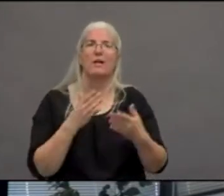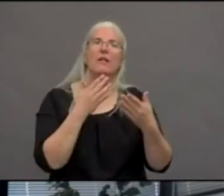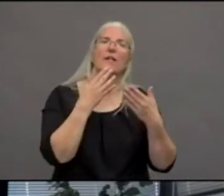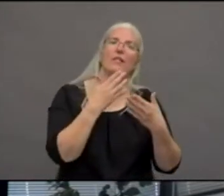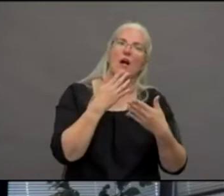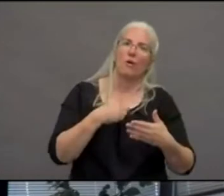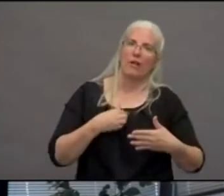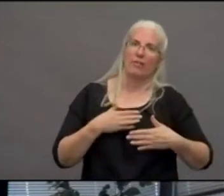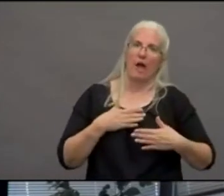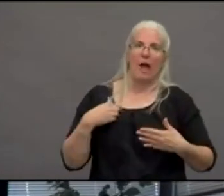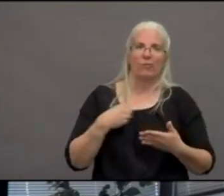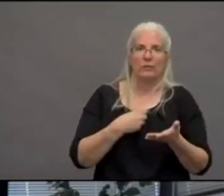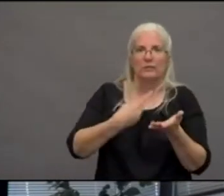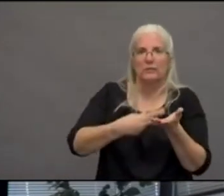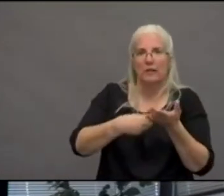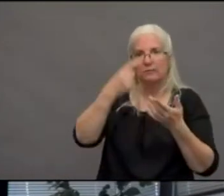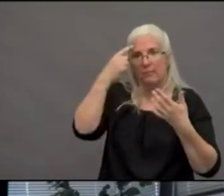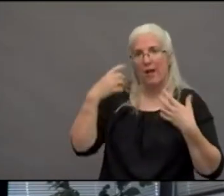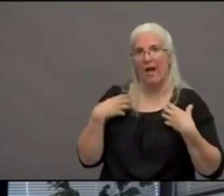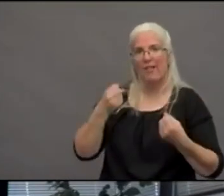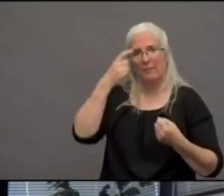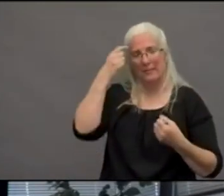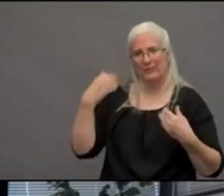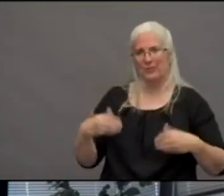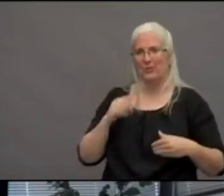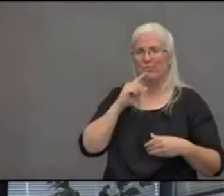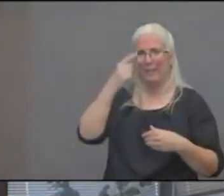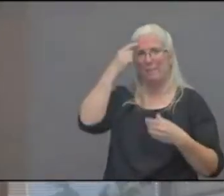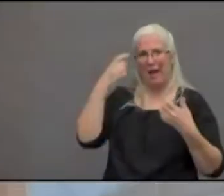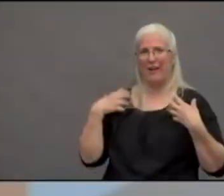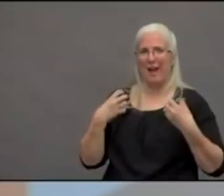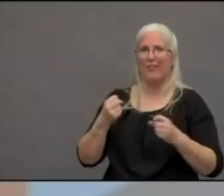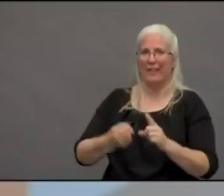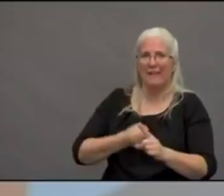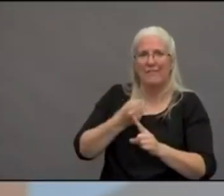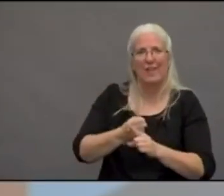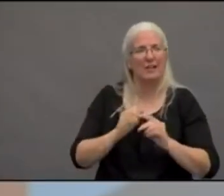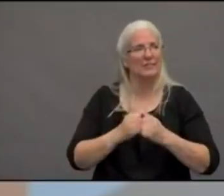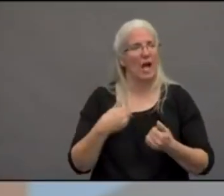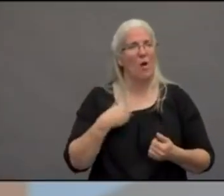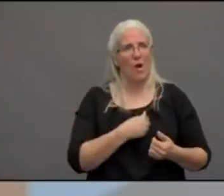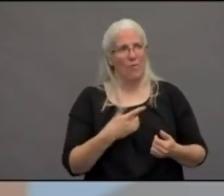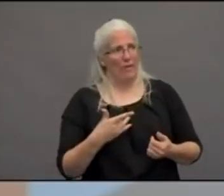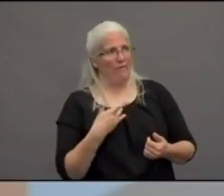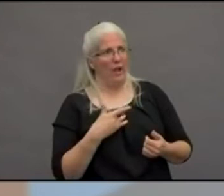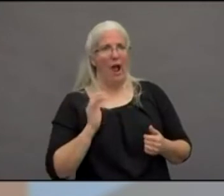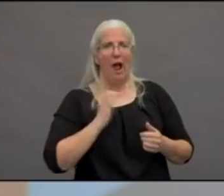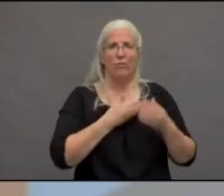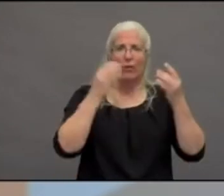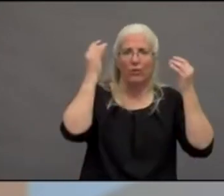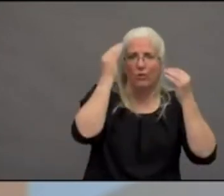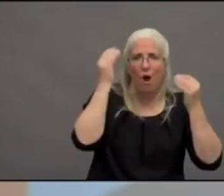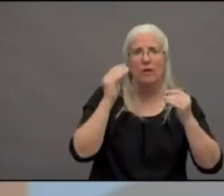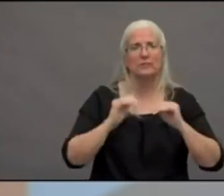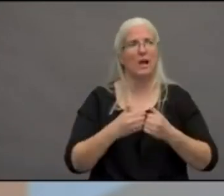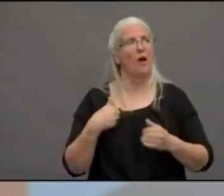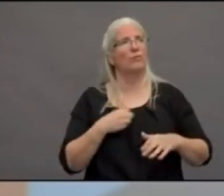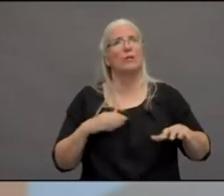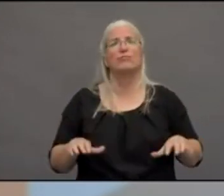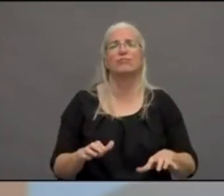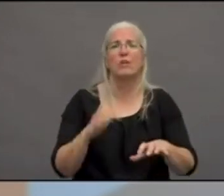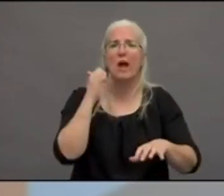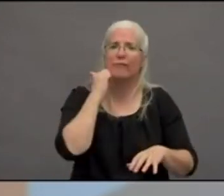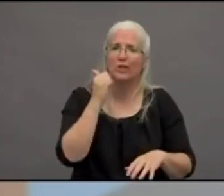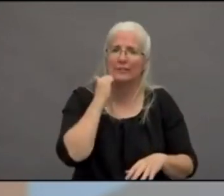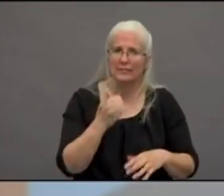we've said, mental health affects so much of how we think and feel, how we function, and as you said, how we take care of others as well.